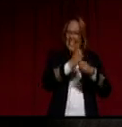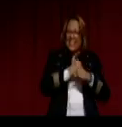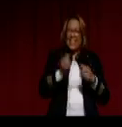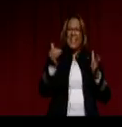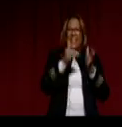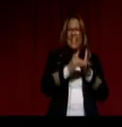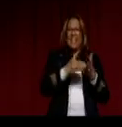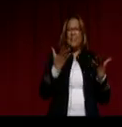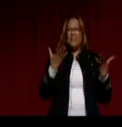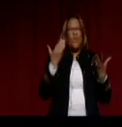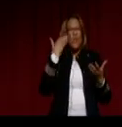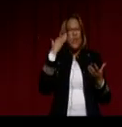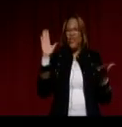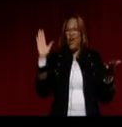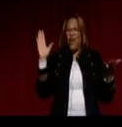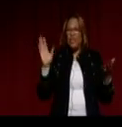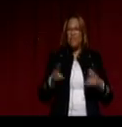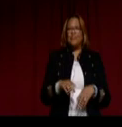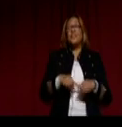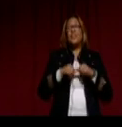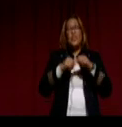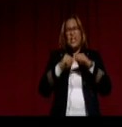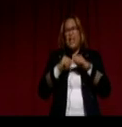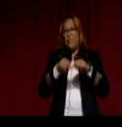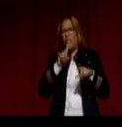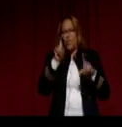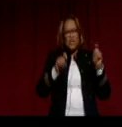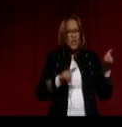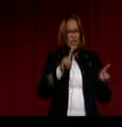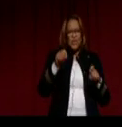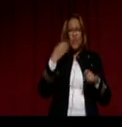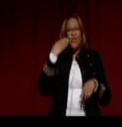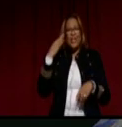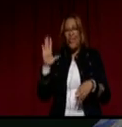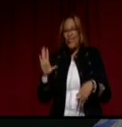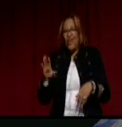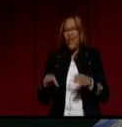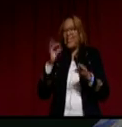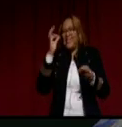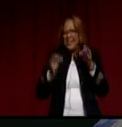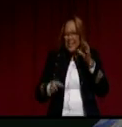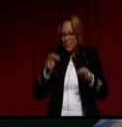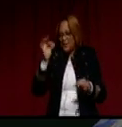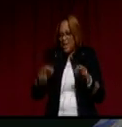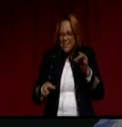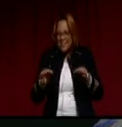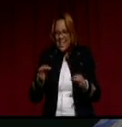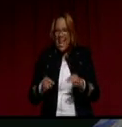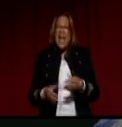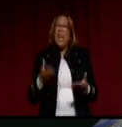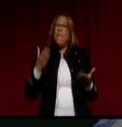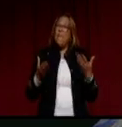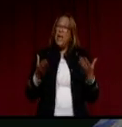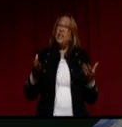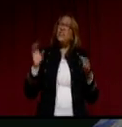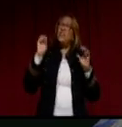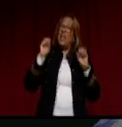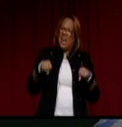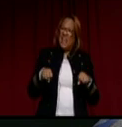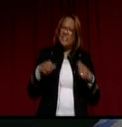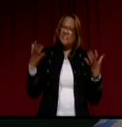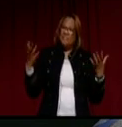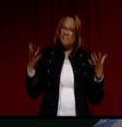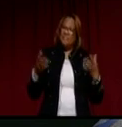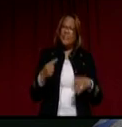hear that. Those of you who keep asking that question, we don't know. The jury is out. You can possibly catch it again.